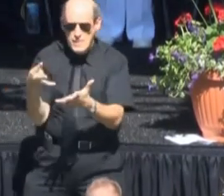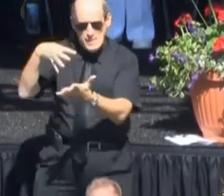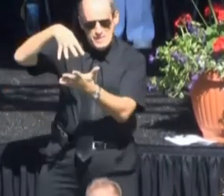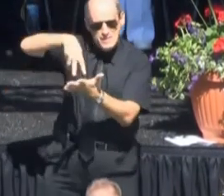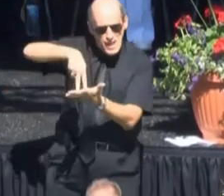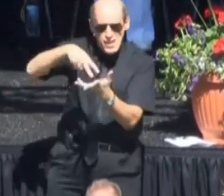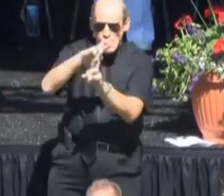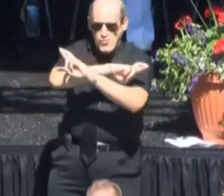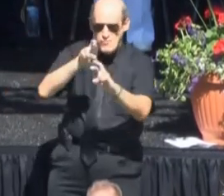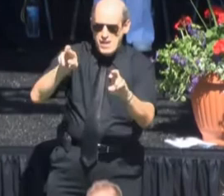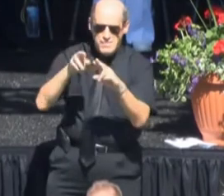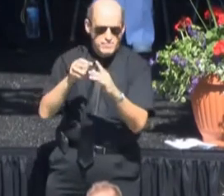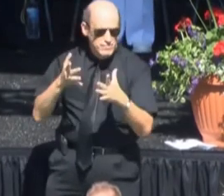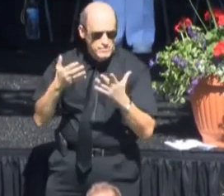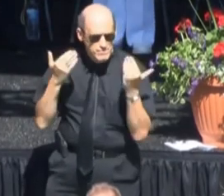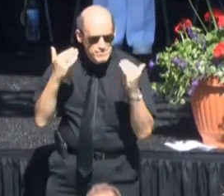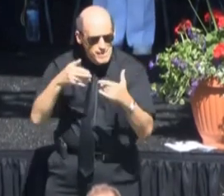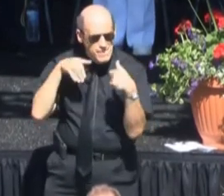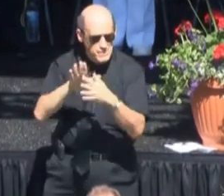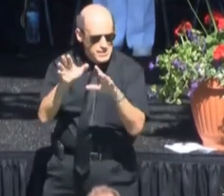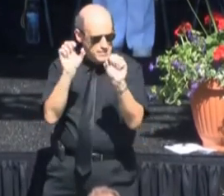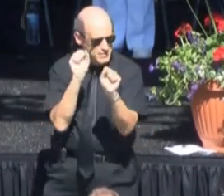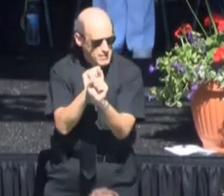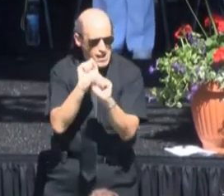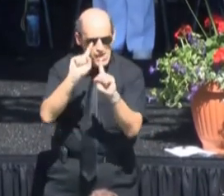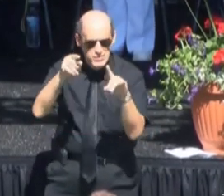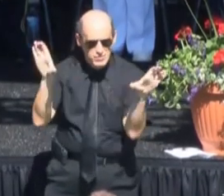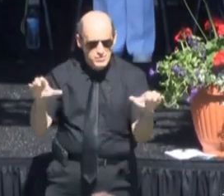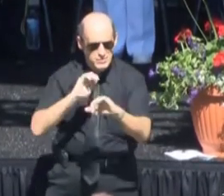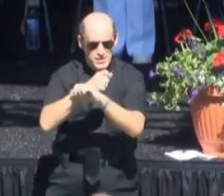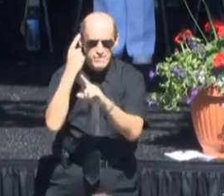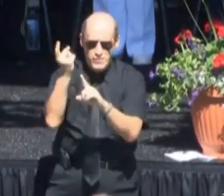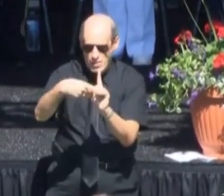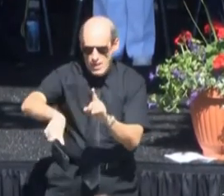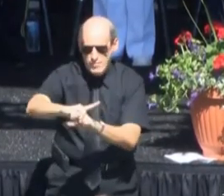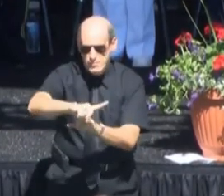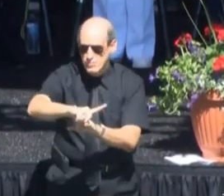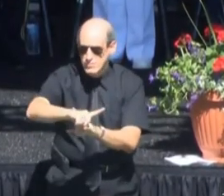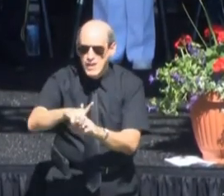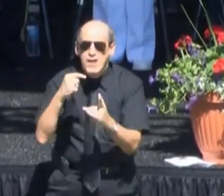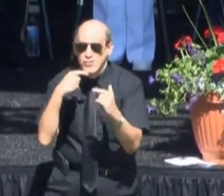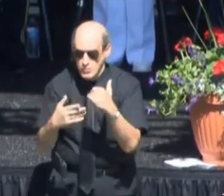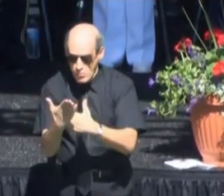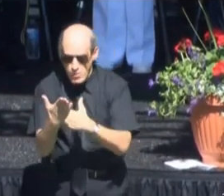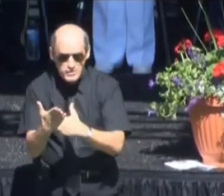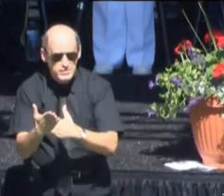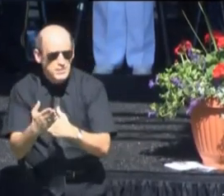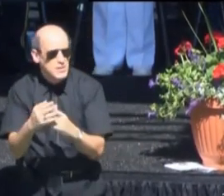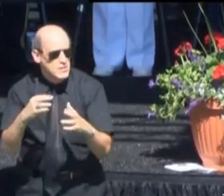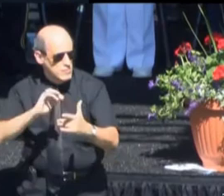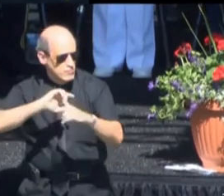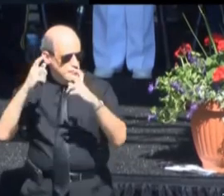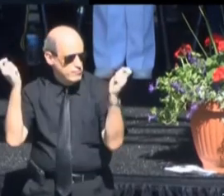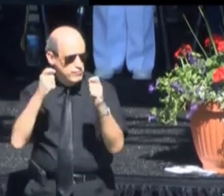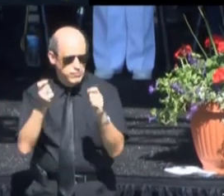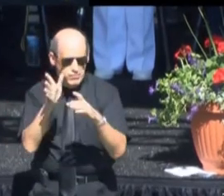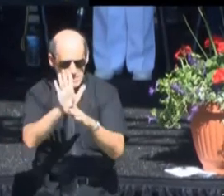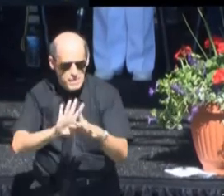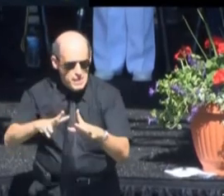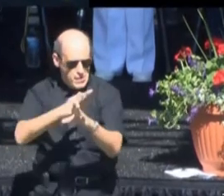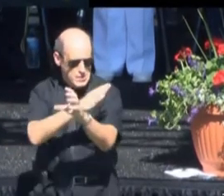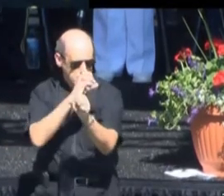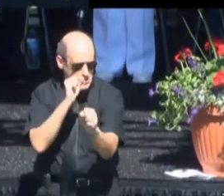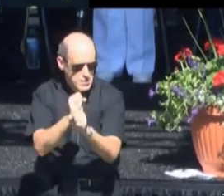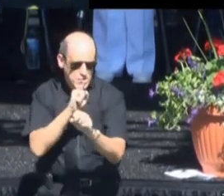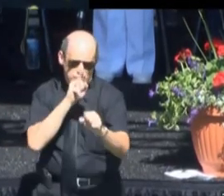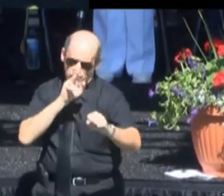these tasks set before them here at the United States Merchant Marine Academy. This morning we celebrate the culmination of years of dedication and